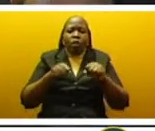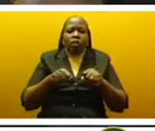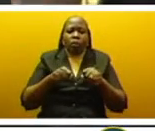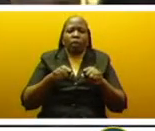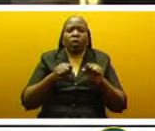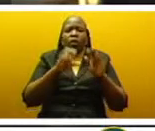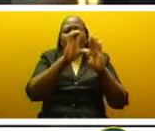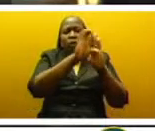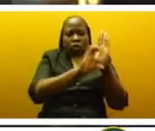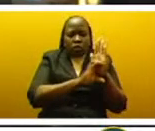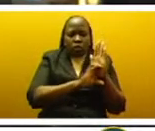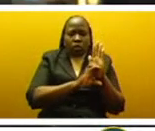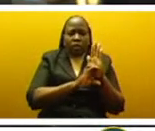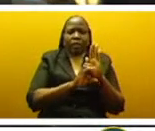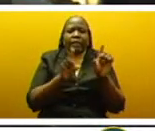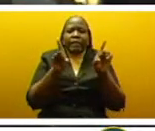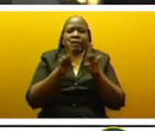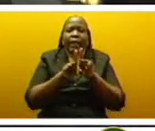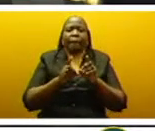interpreted,